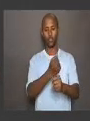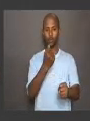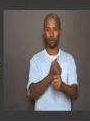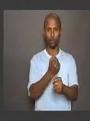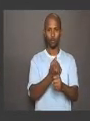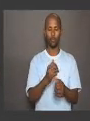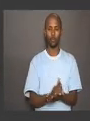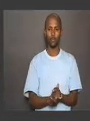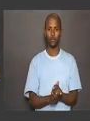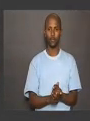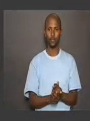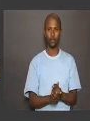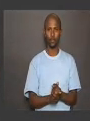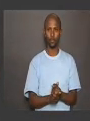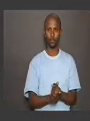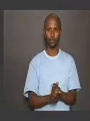a great job.